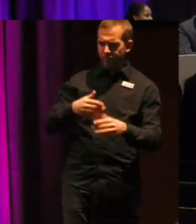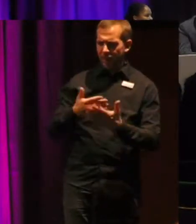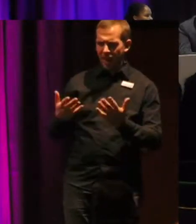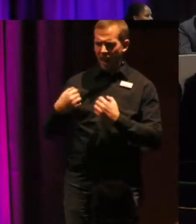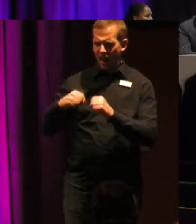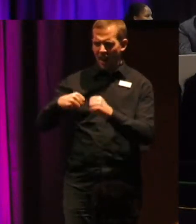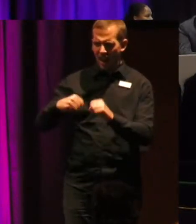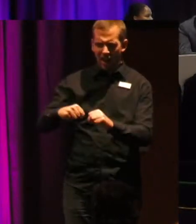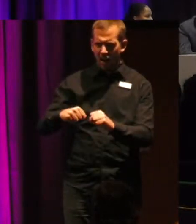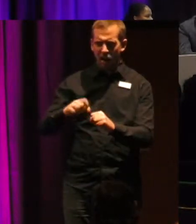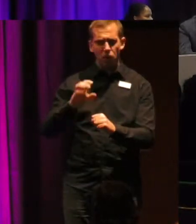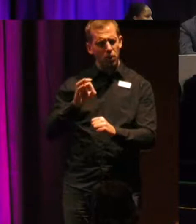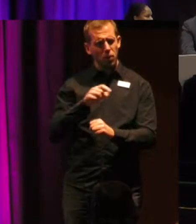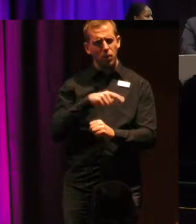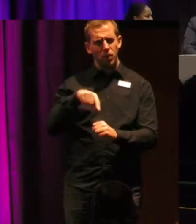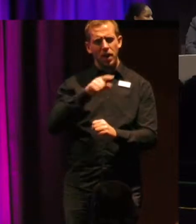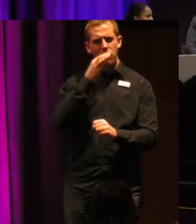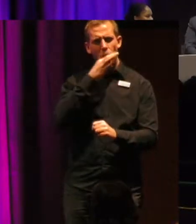you here, Misha.